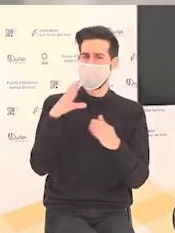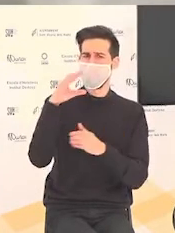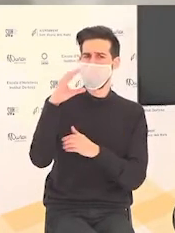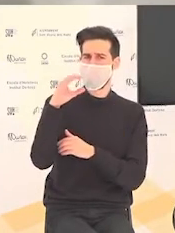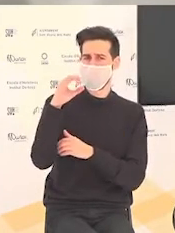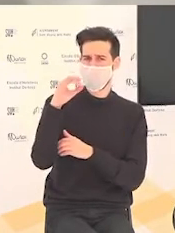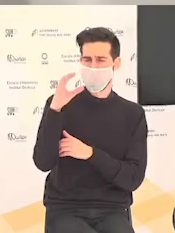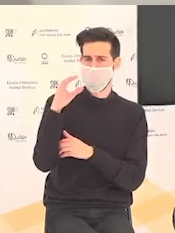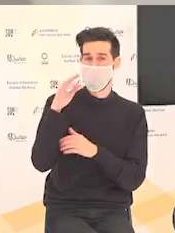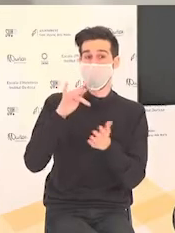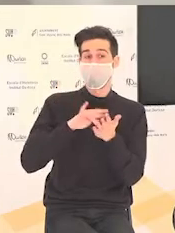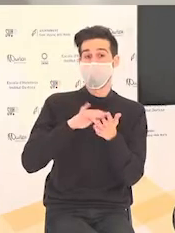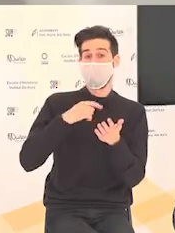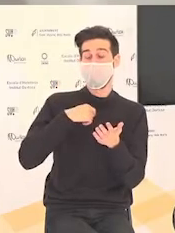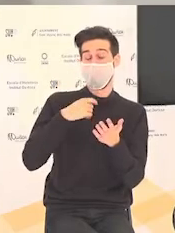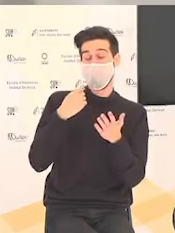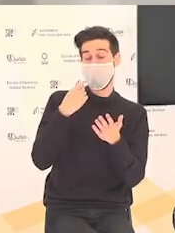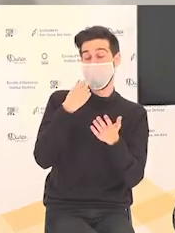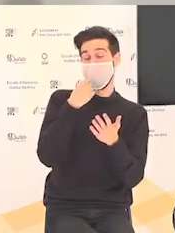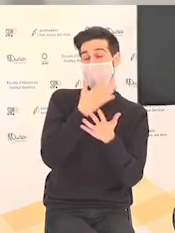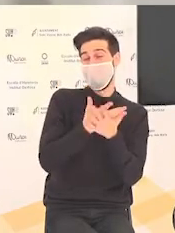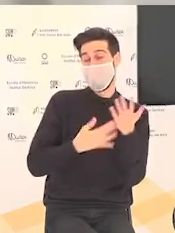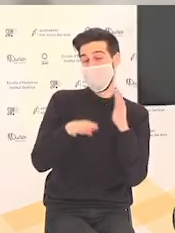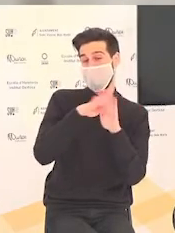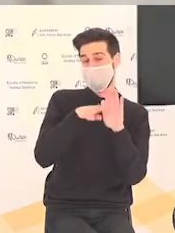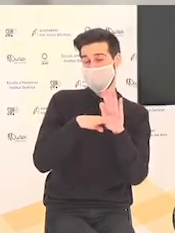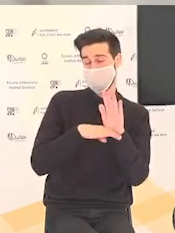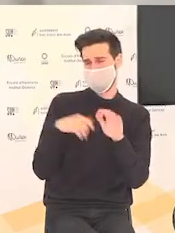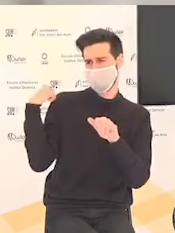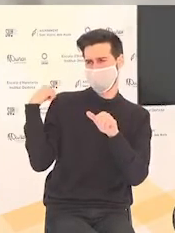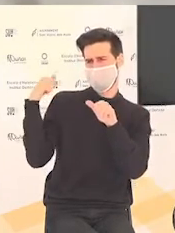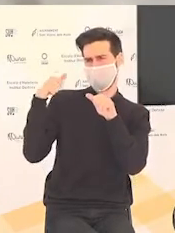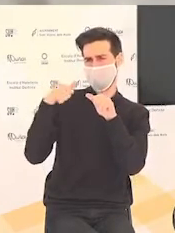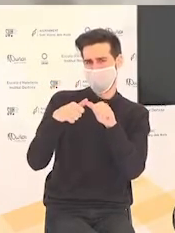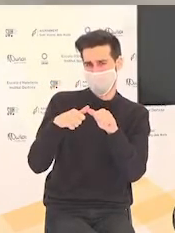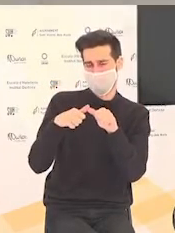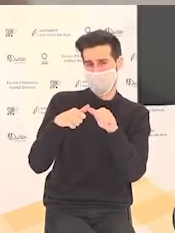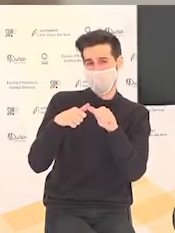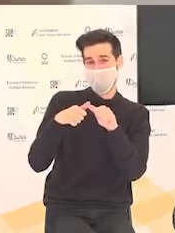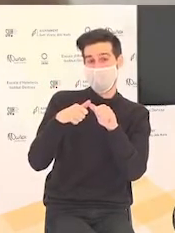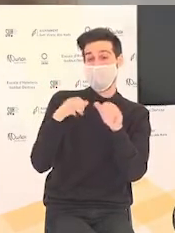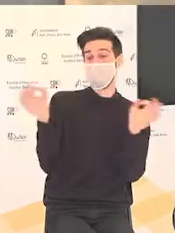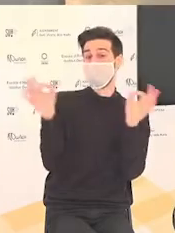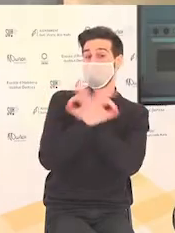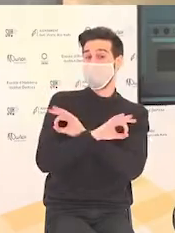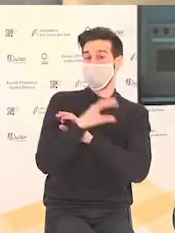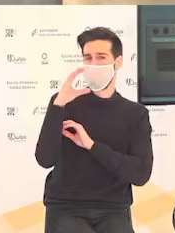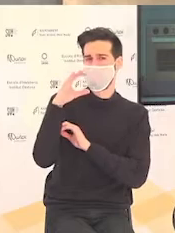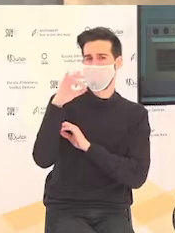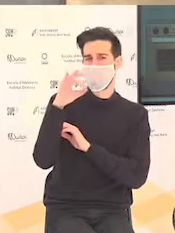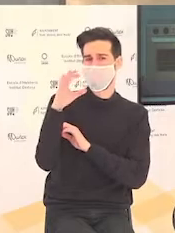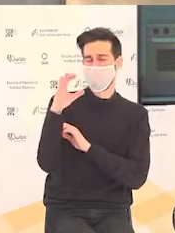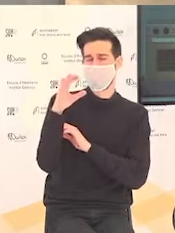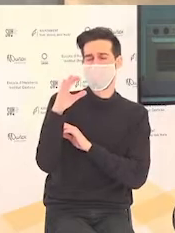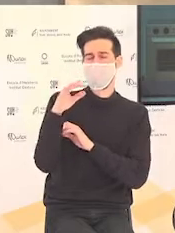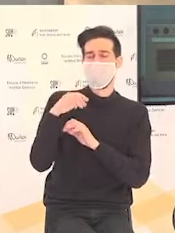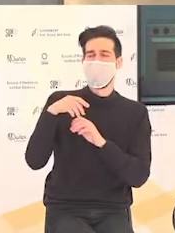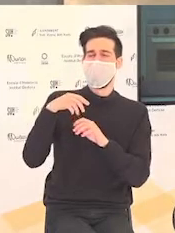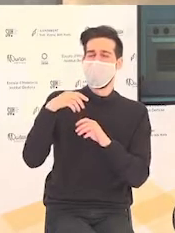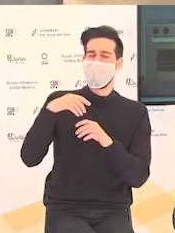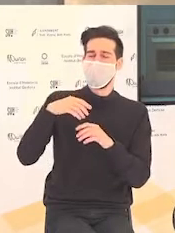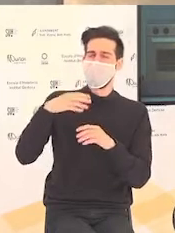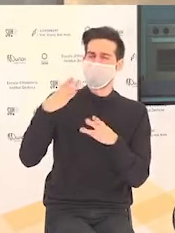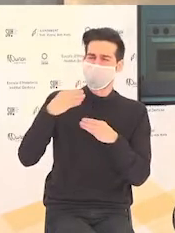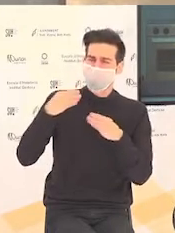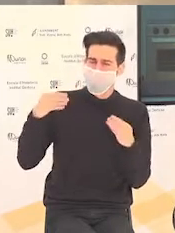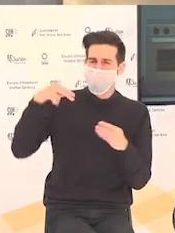con crema, con nata, el sabor del coco me va a desaparecer. And you'll notice here is that we've got like 80% or almost 80%